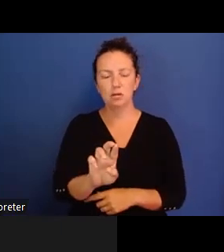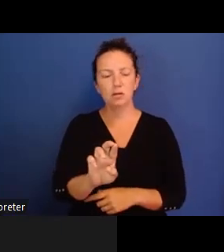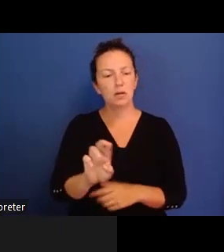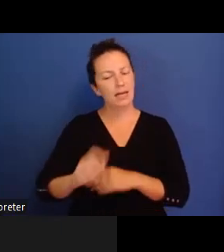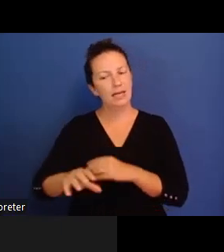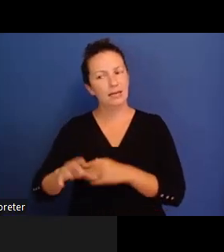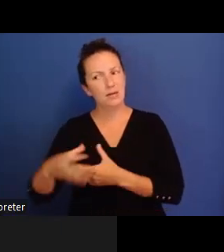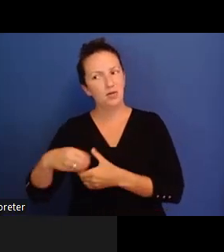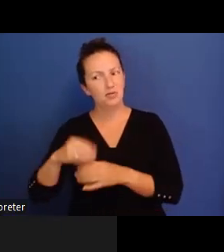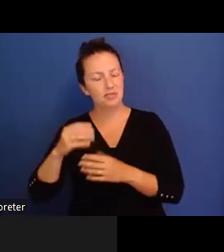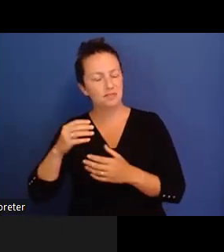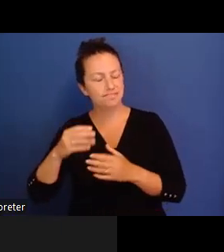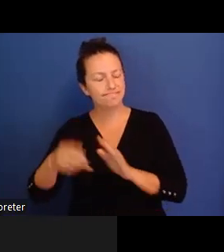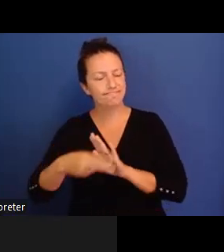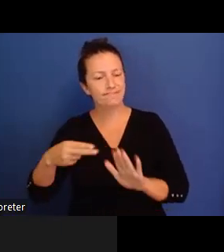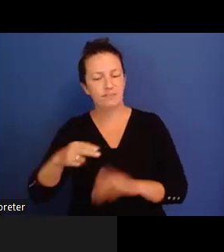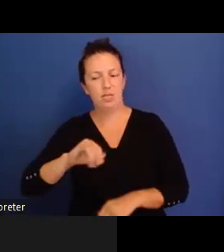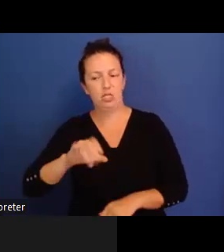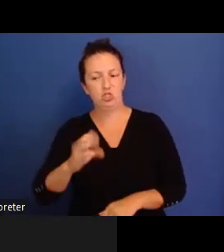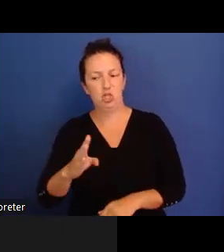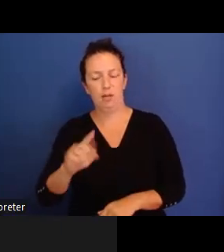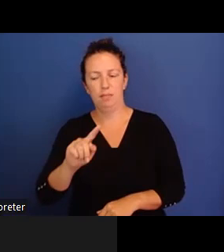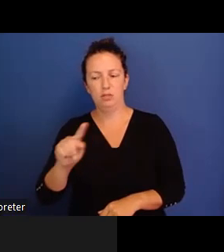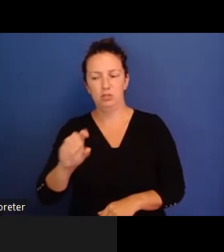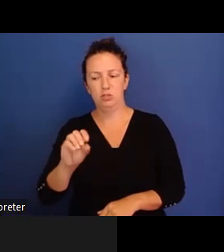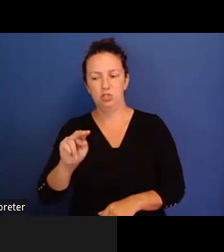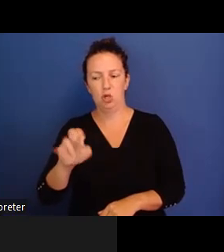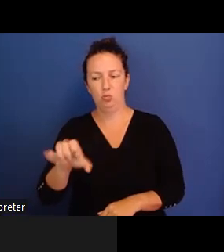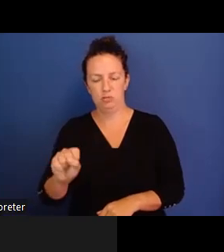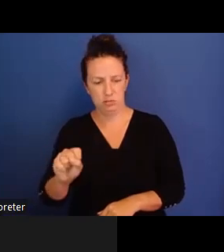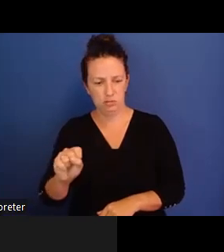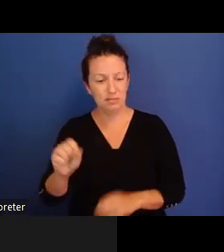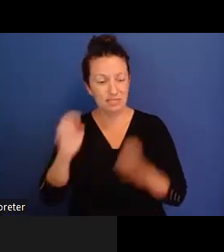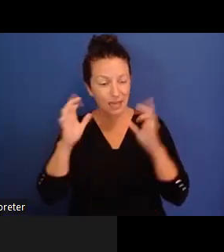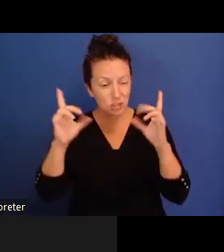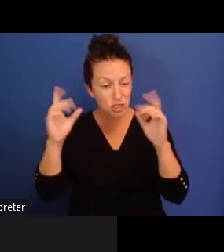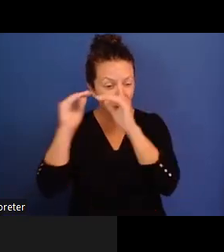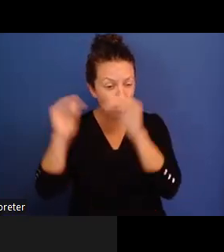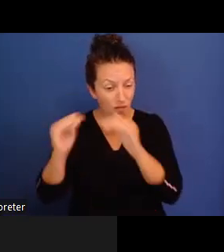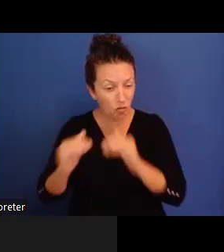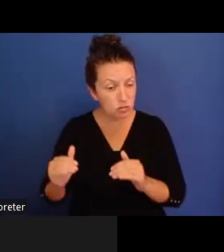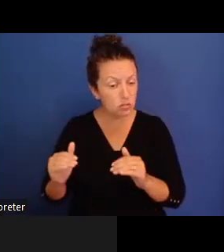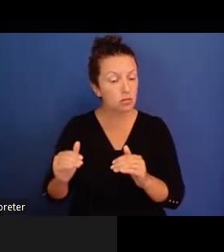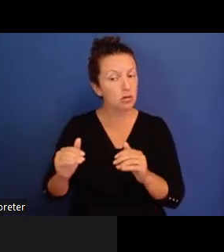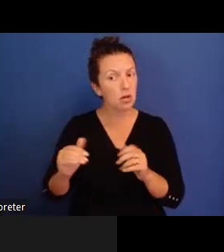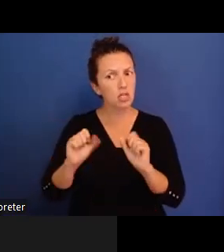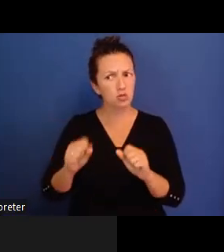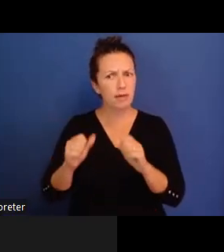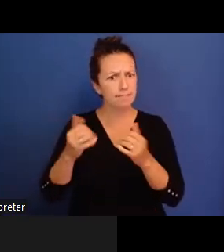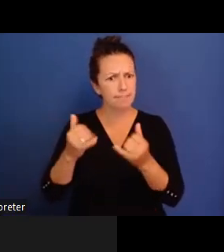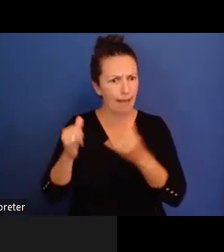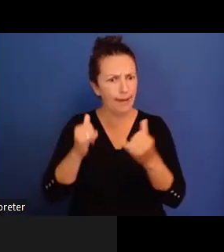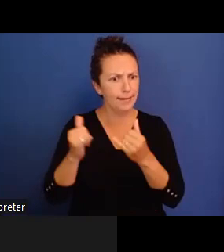these tell you sort of the educational levels and you can play around. So you can say like, okay,